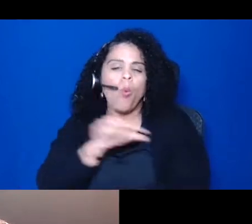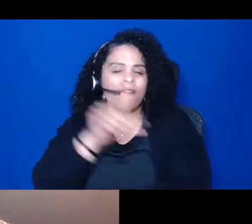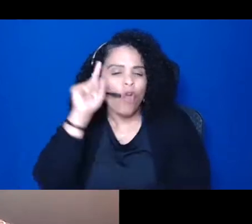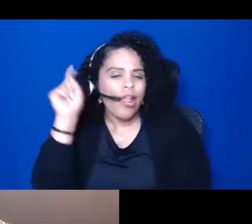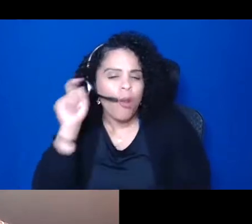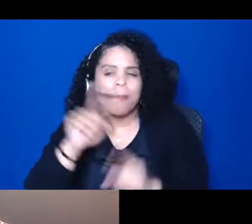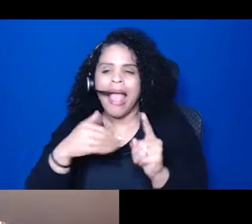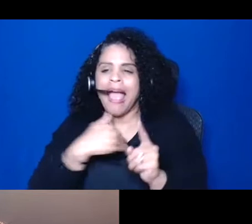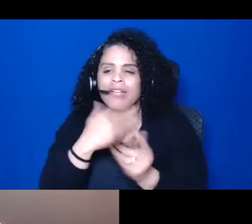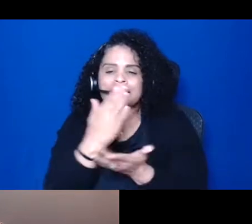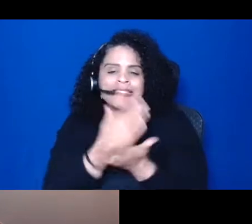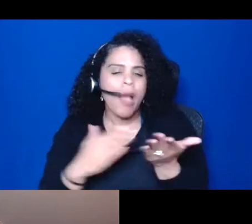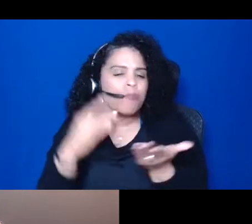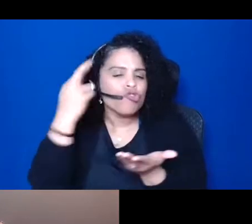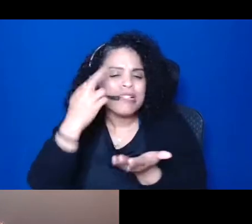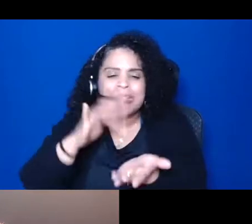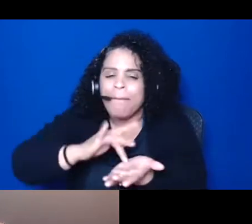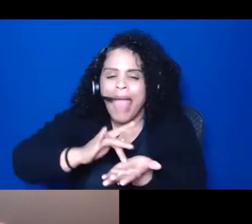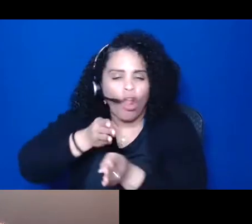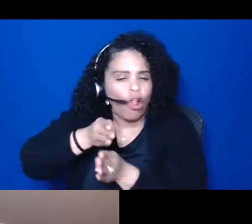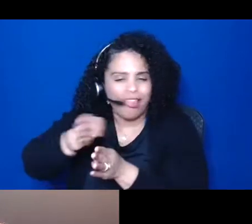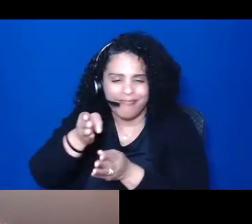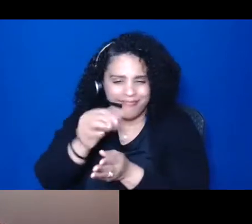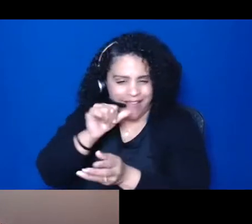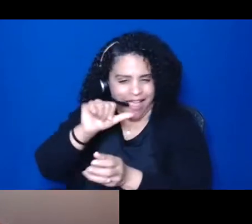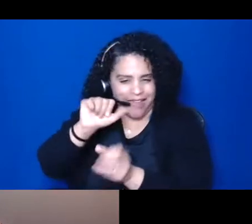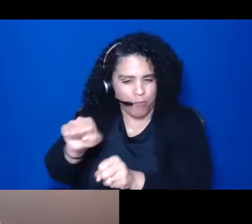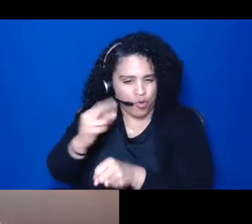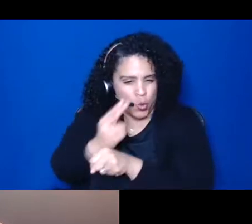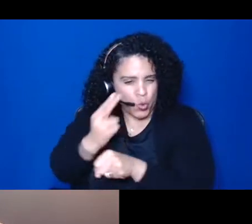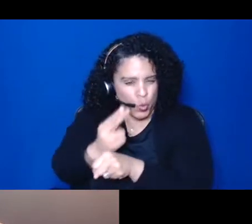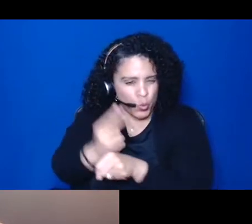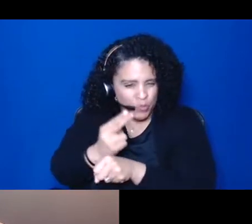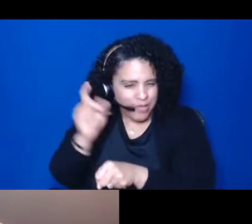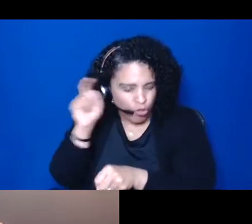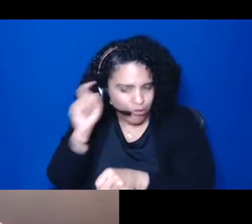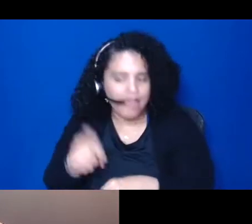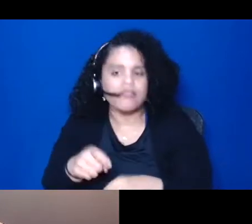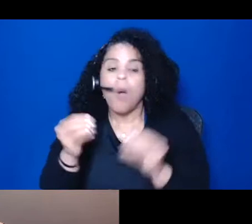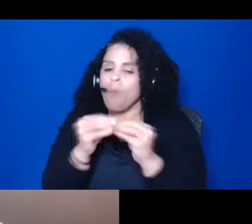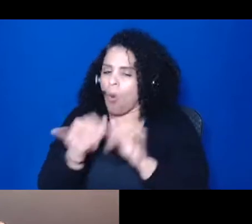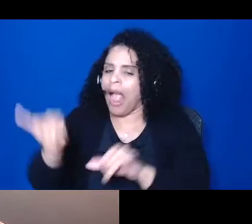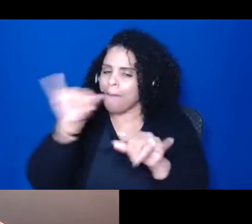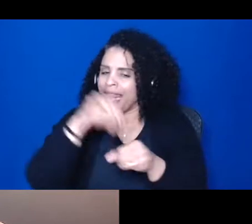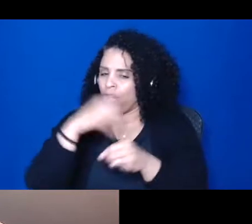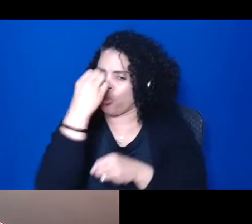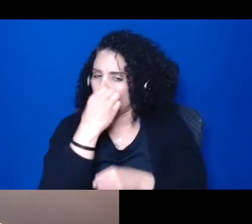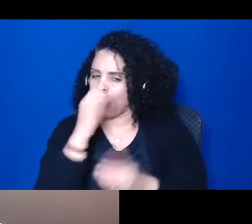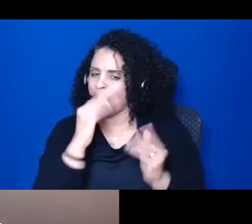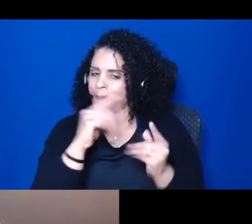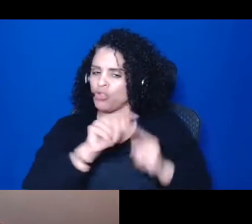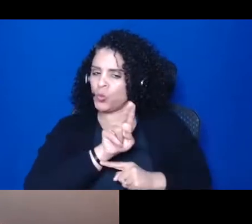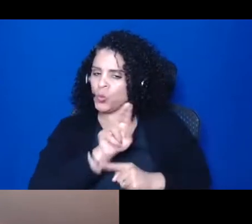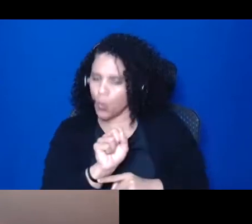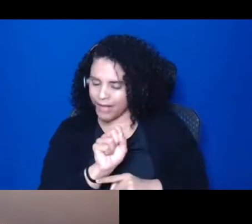have a medical reason for not being able to use hearing aids. They're a lot more common in Europe than they are in the United